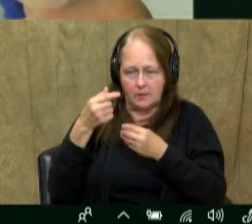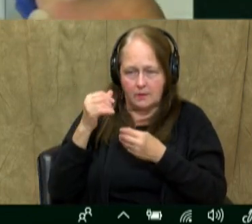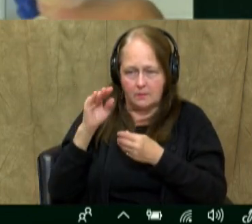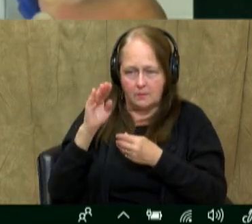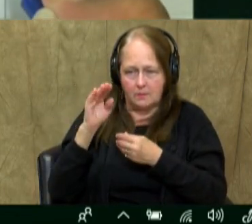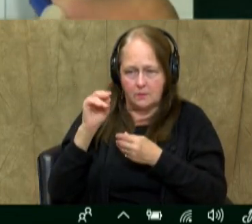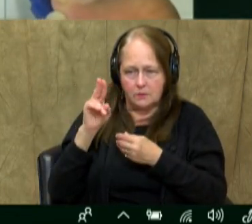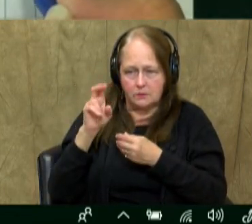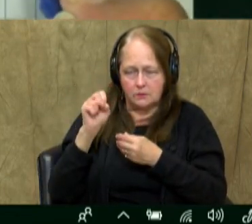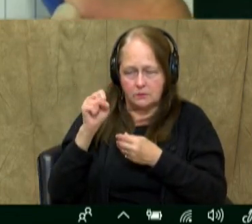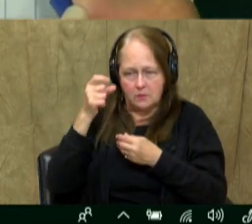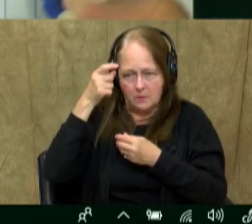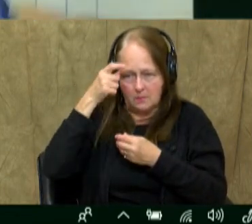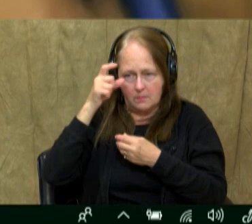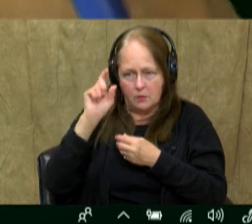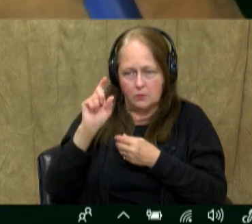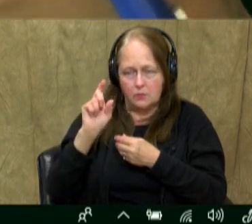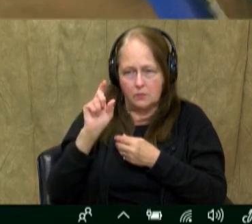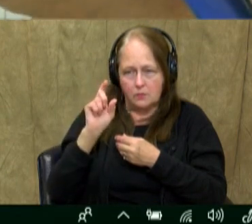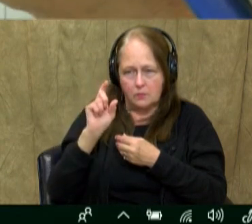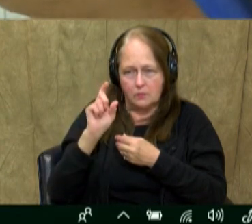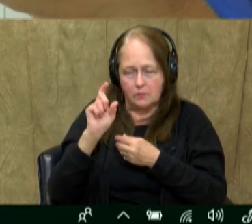moons.